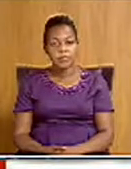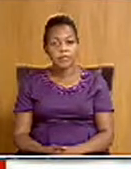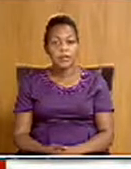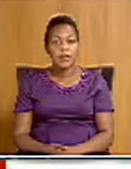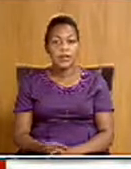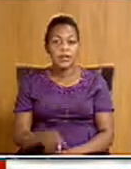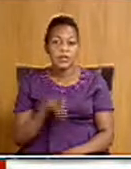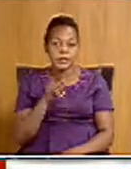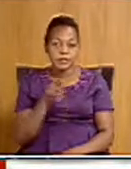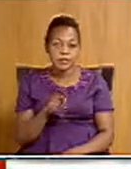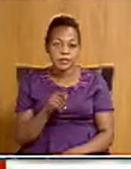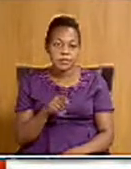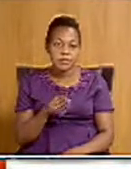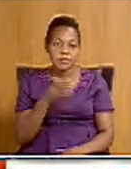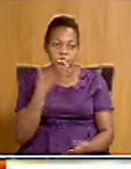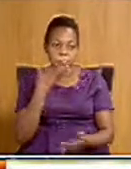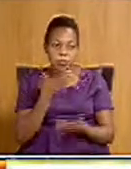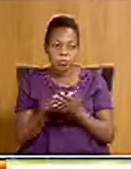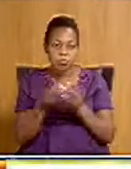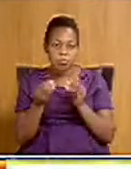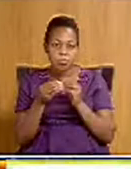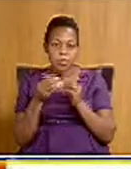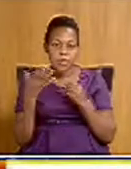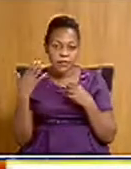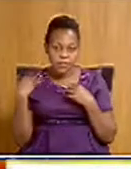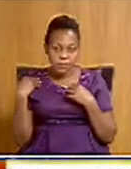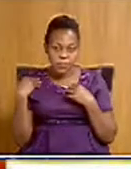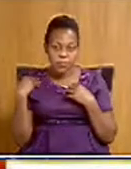This is real brotherhood.